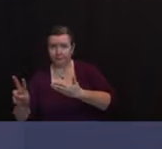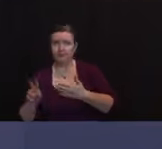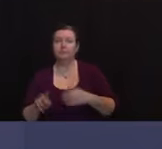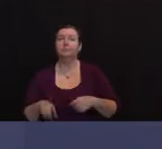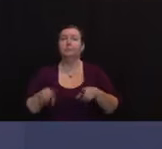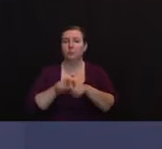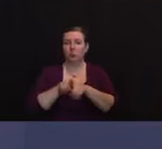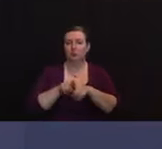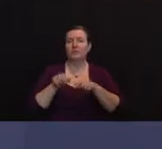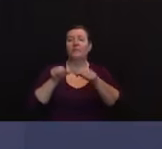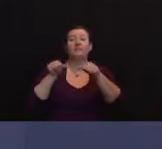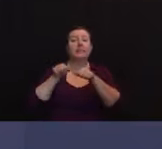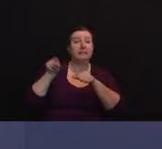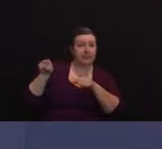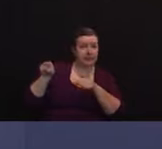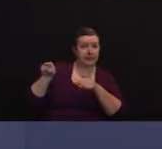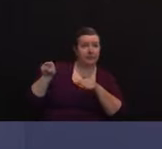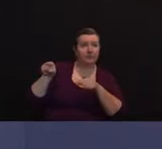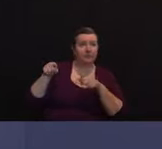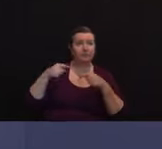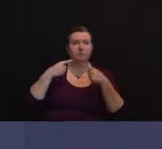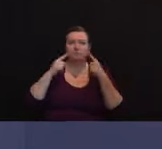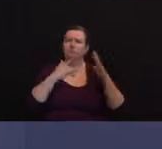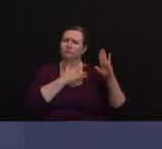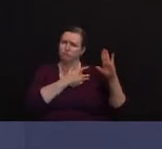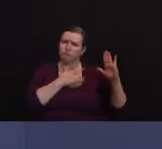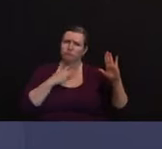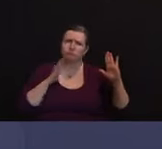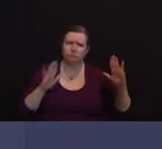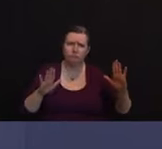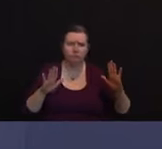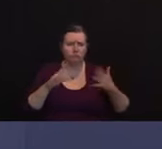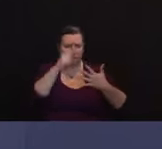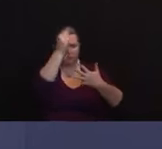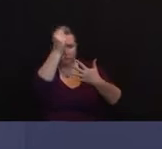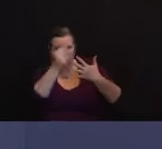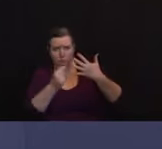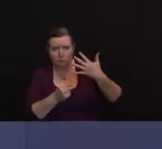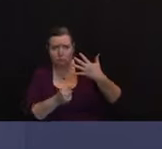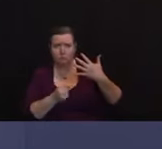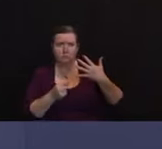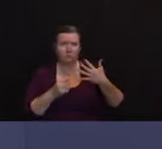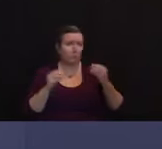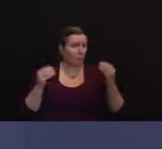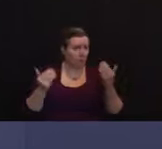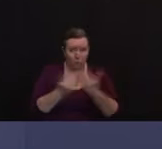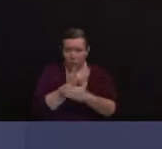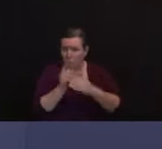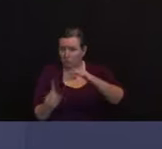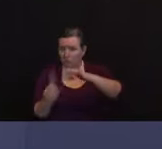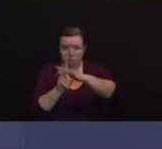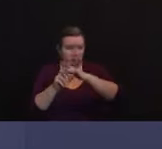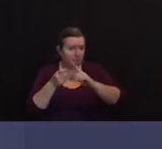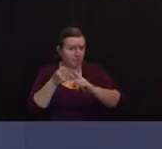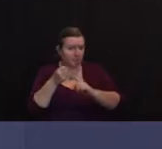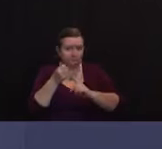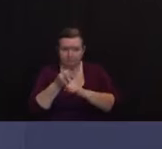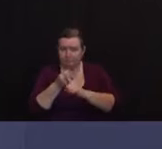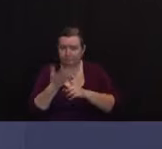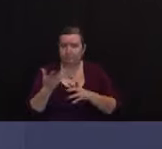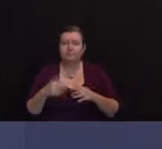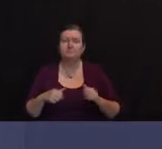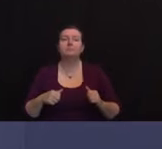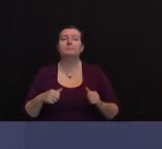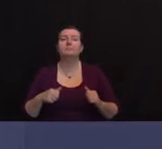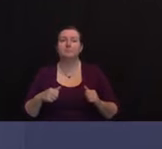department requirements. After no new cases have been detected in the last 2 weeks, in accordance with CDC guidance, the facility is